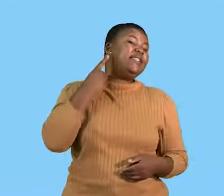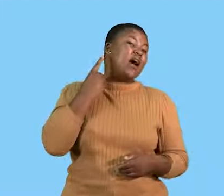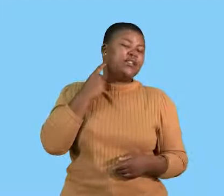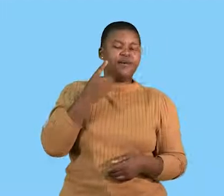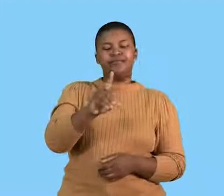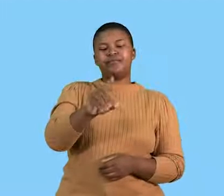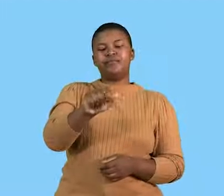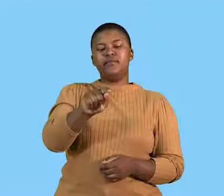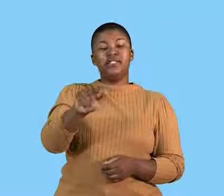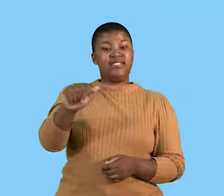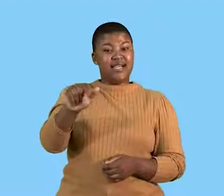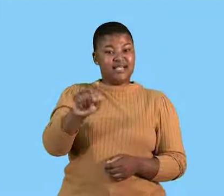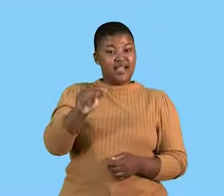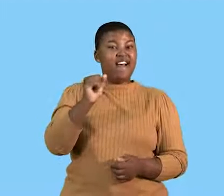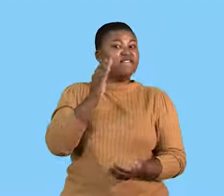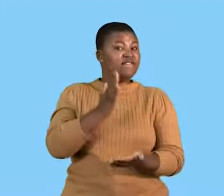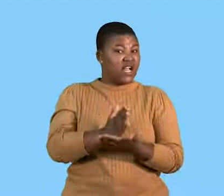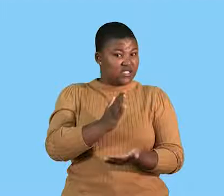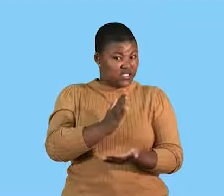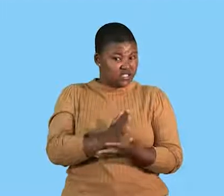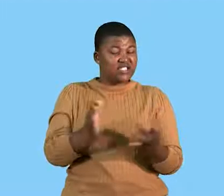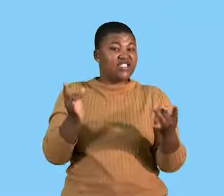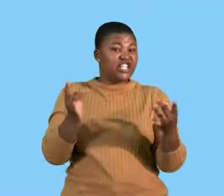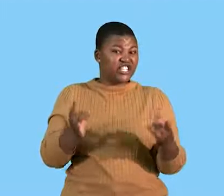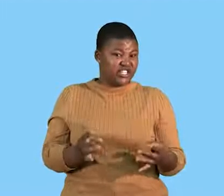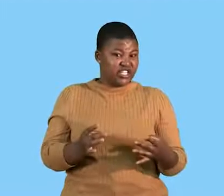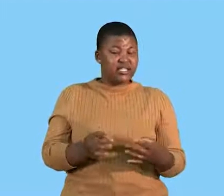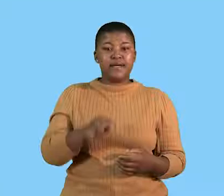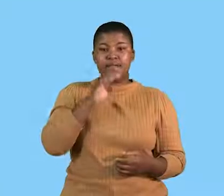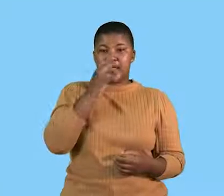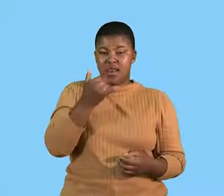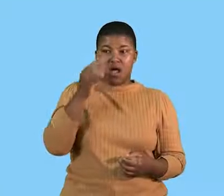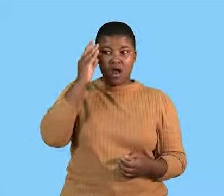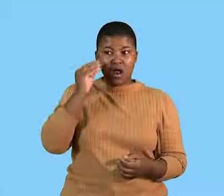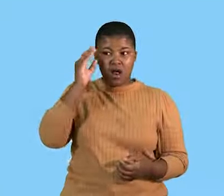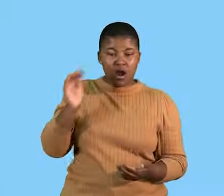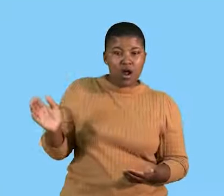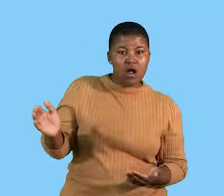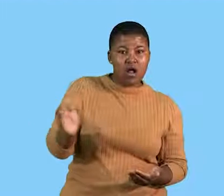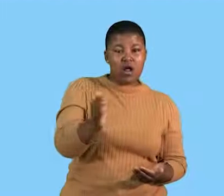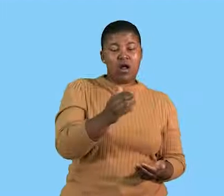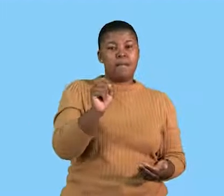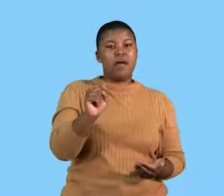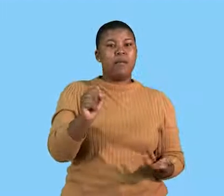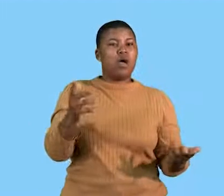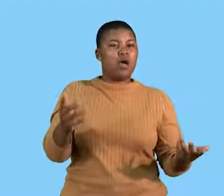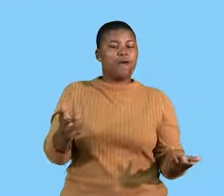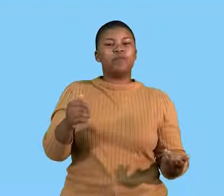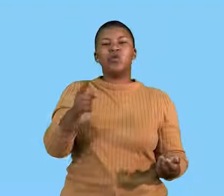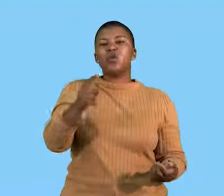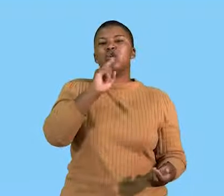start with data because it's our raw facts and statistics that we usually collect. And